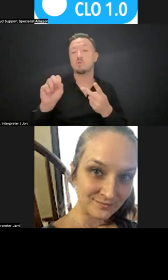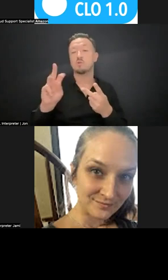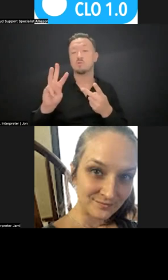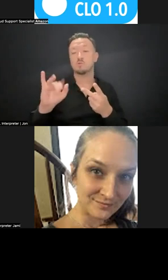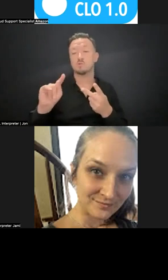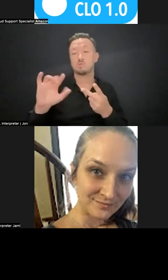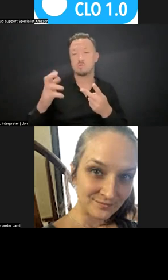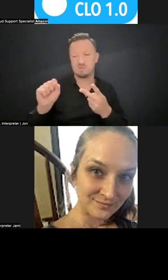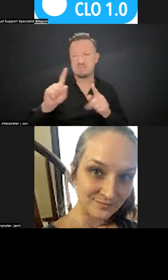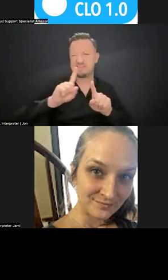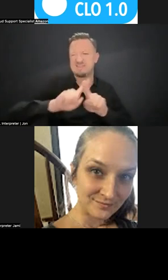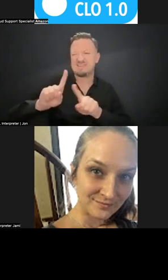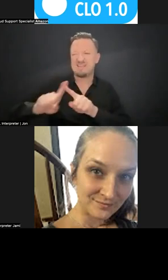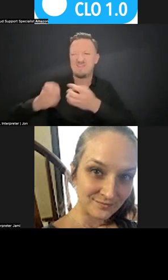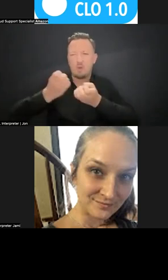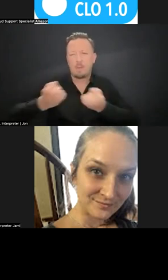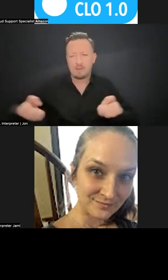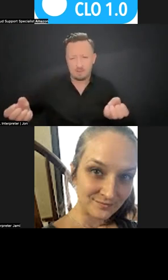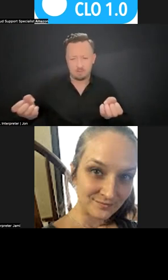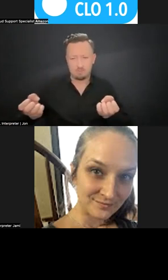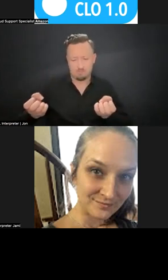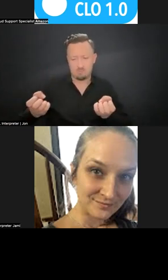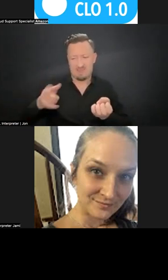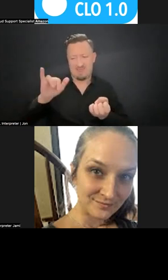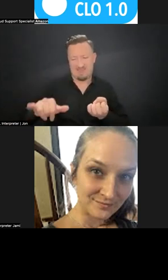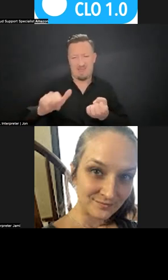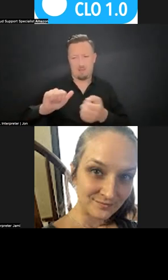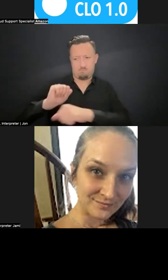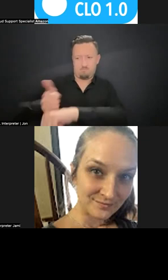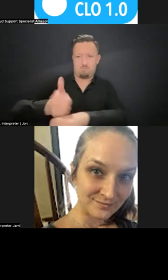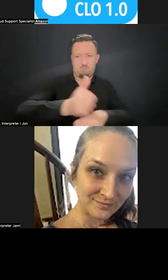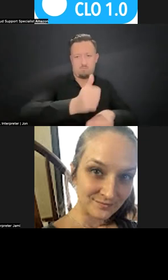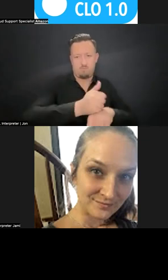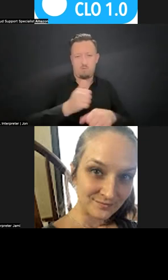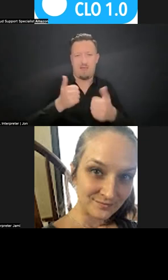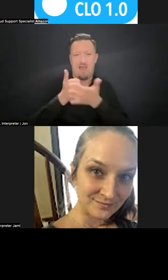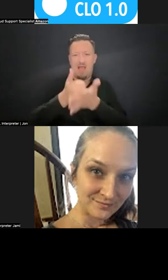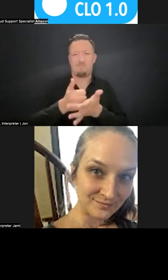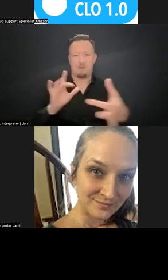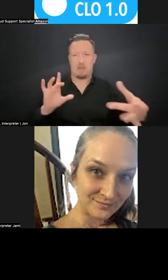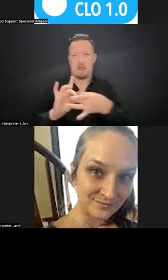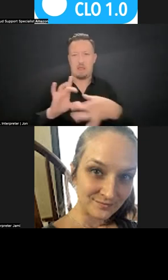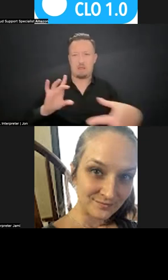And these devices connected everybody to everybody. And they would purchase